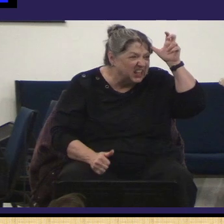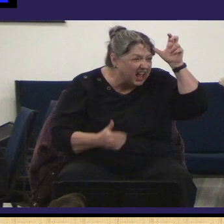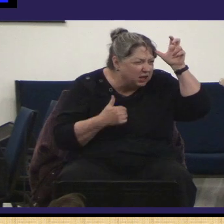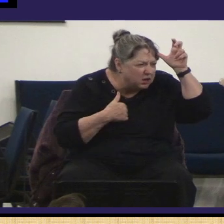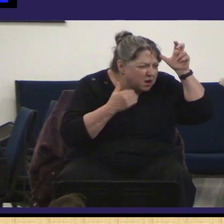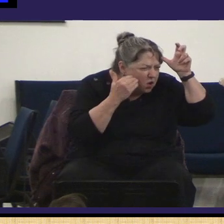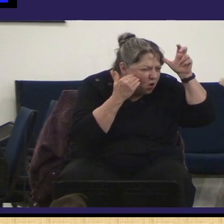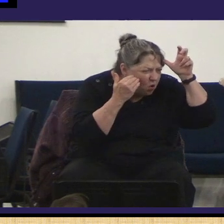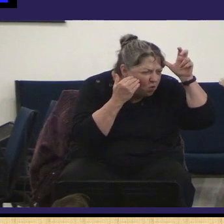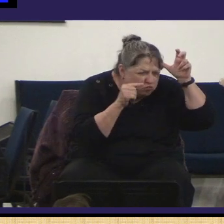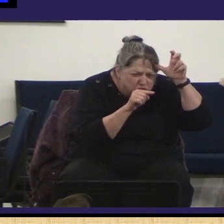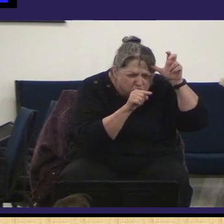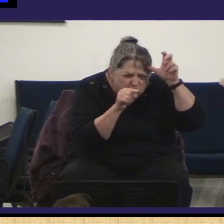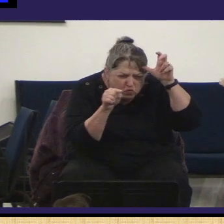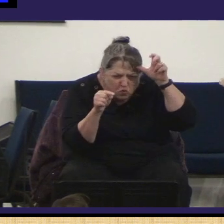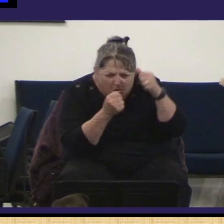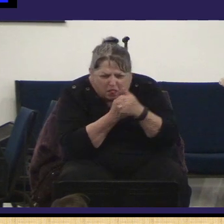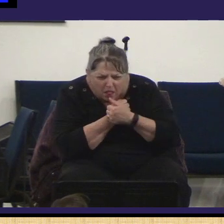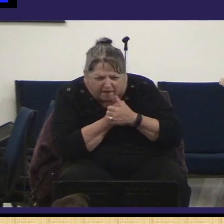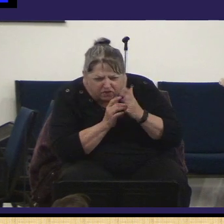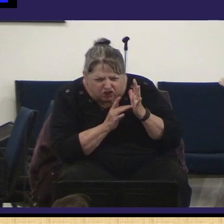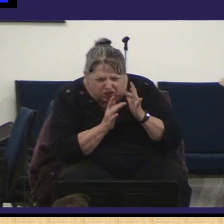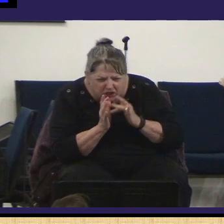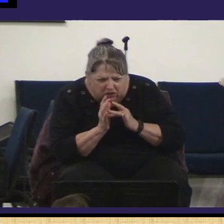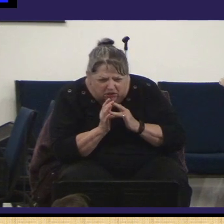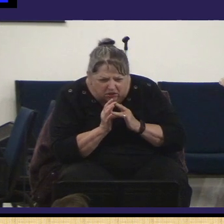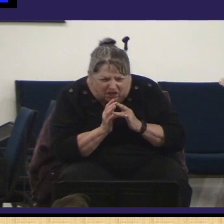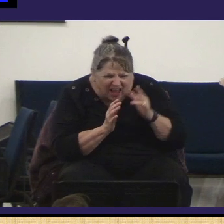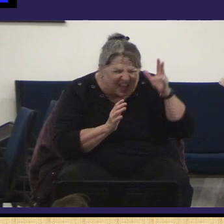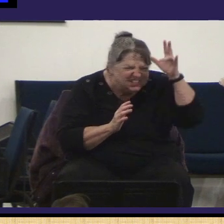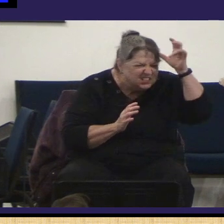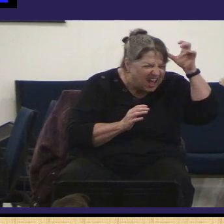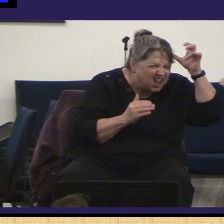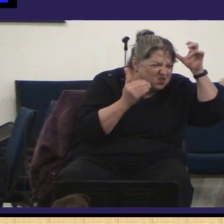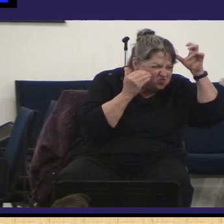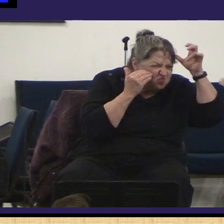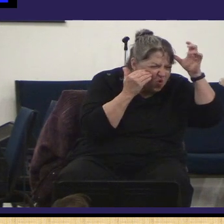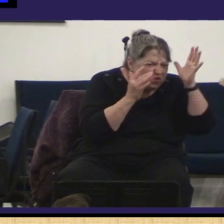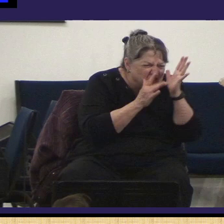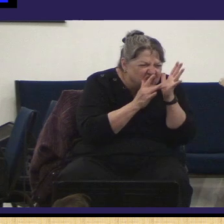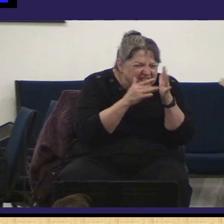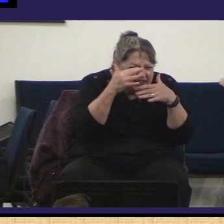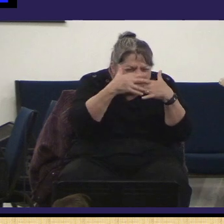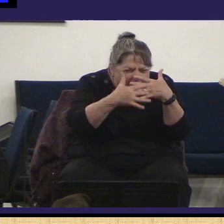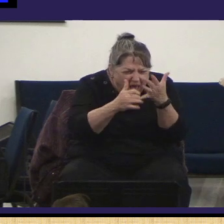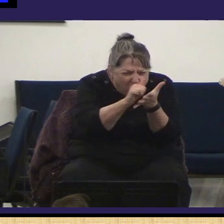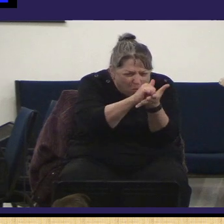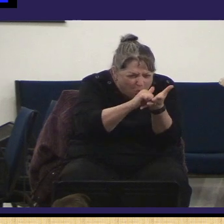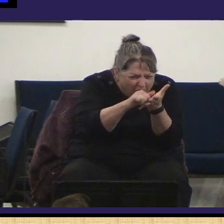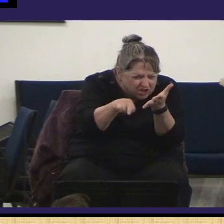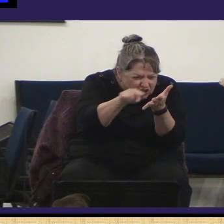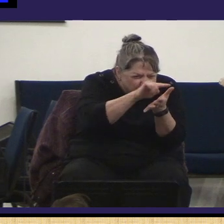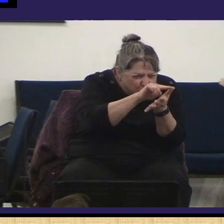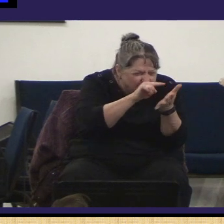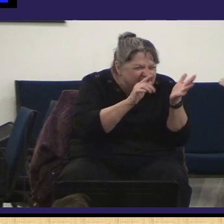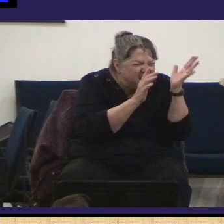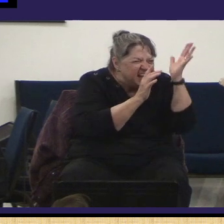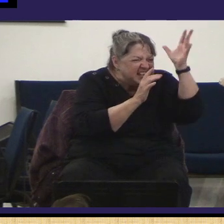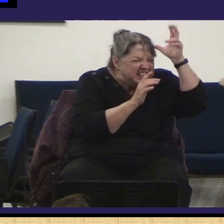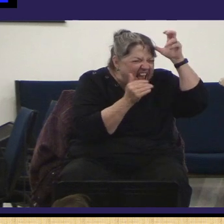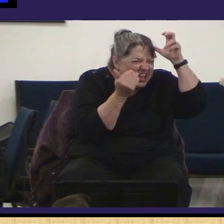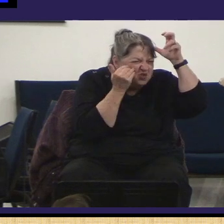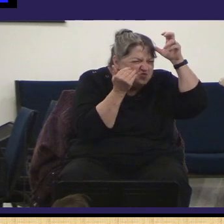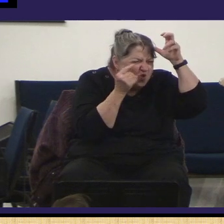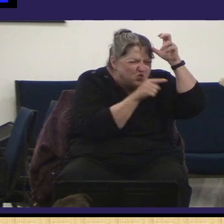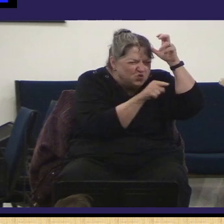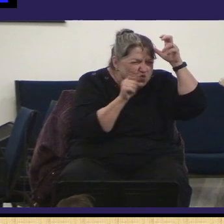are. He knows you're washed in the blood. He knows you're a child of God. He knows you belong to Jesus. He knows heaven is your home. He knows you have eternal